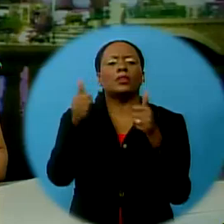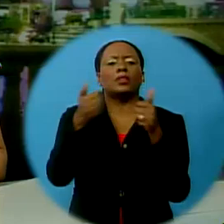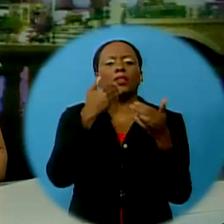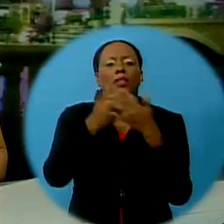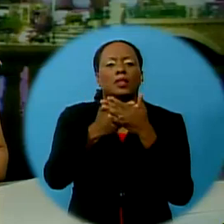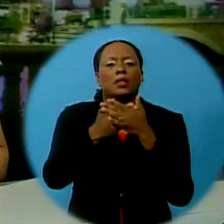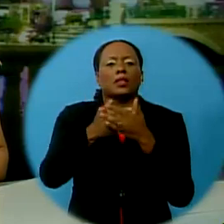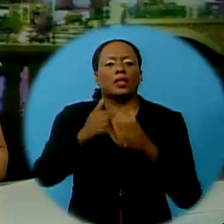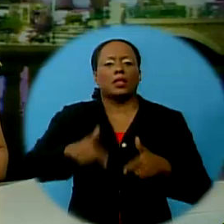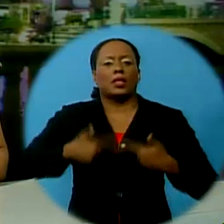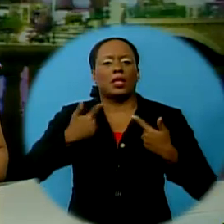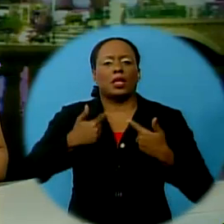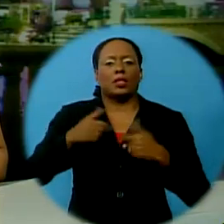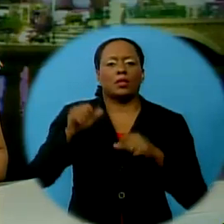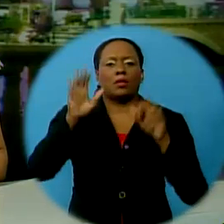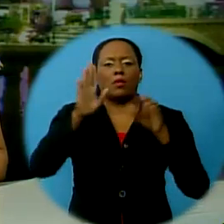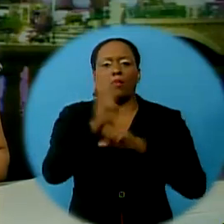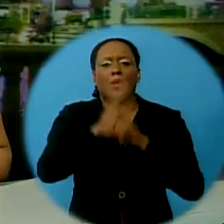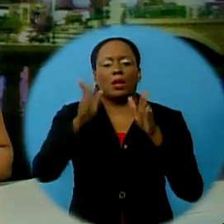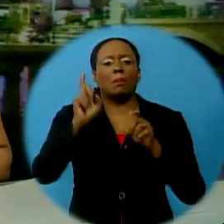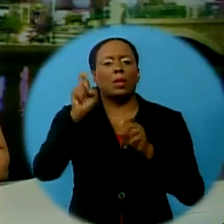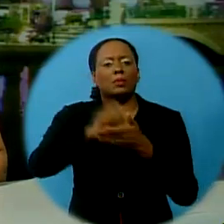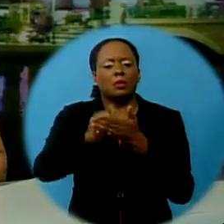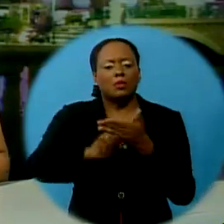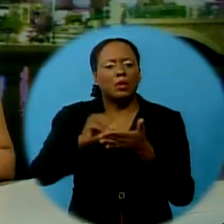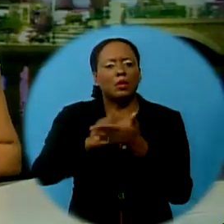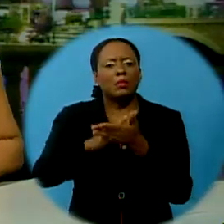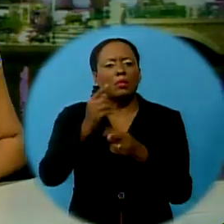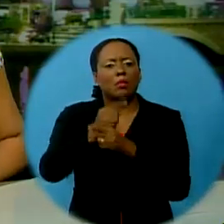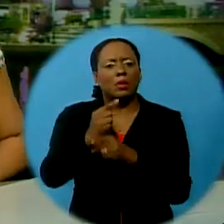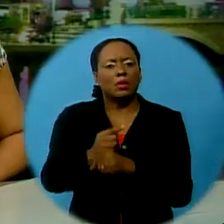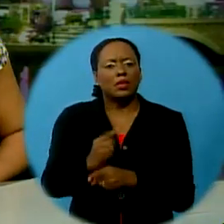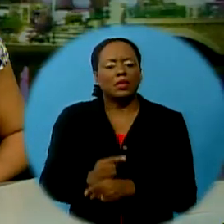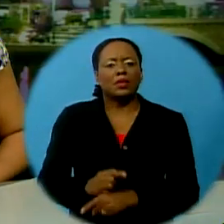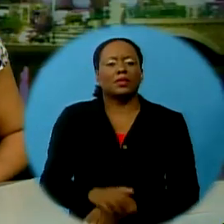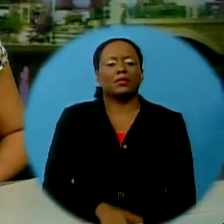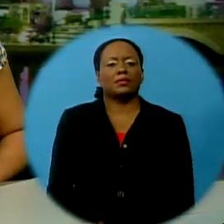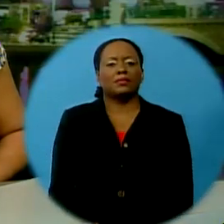great Barbadians must be properly documented.